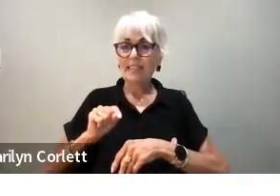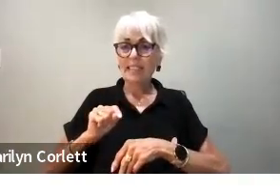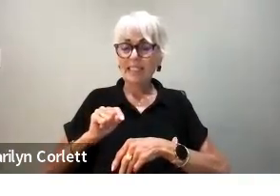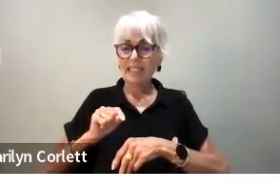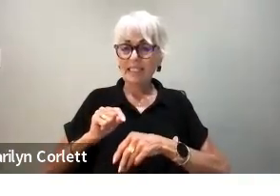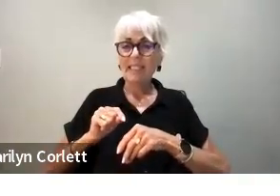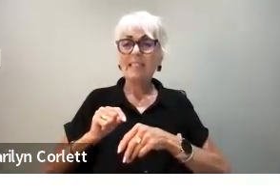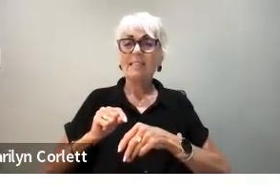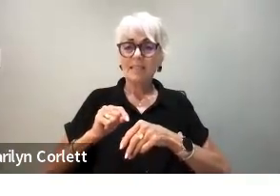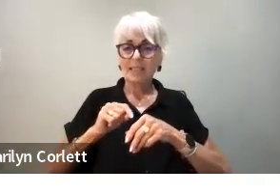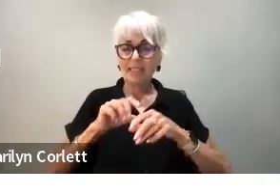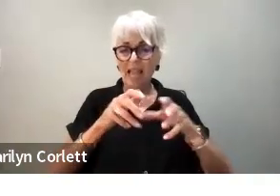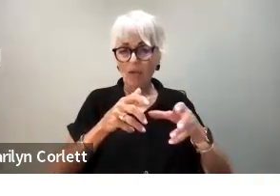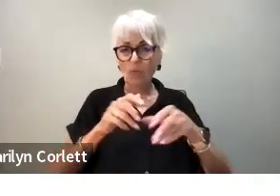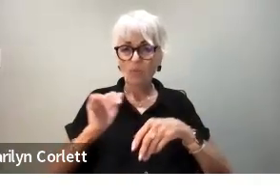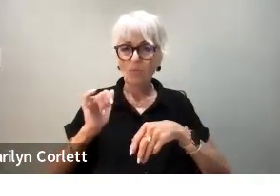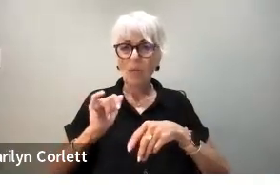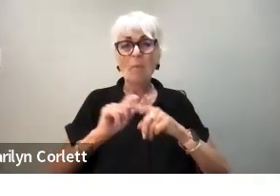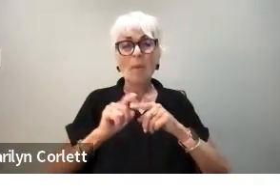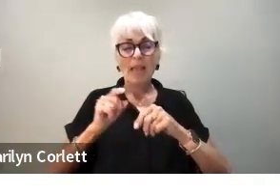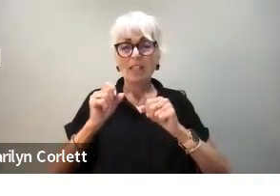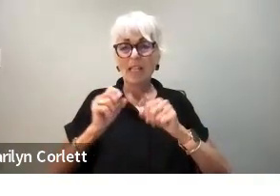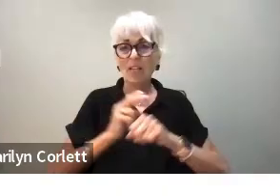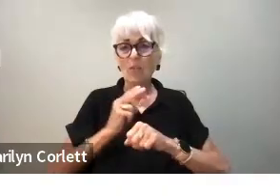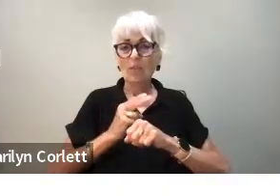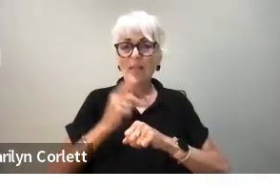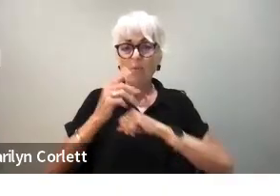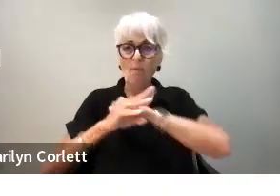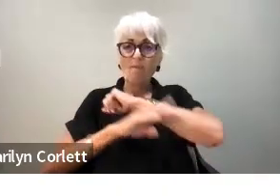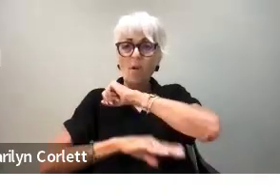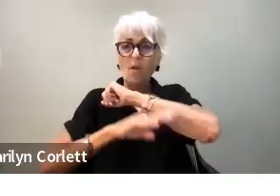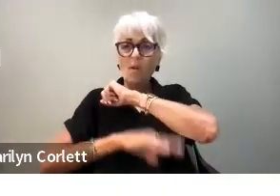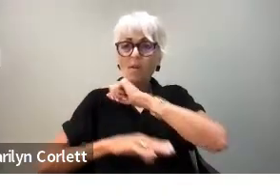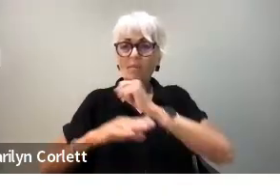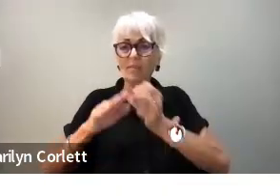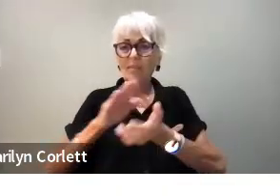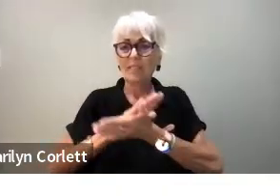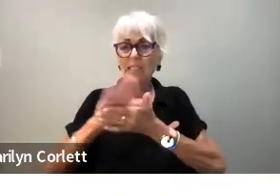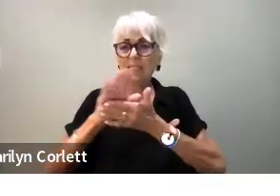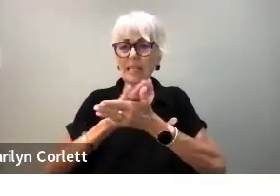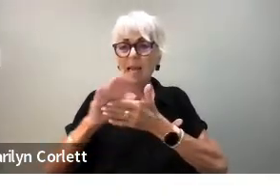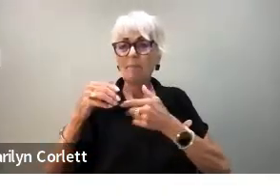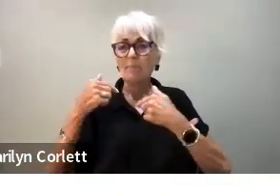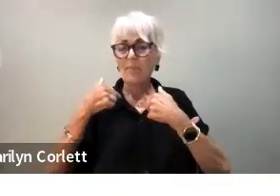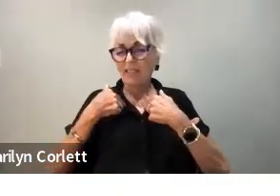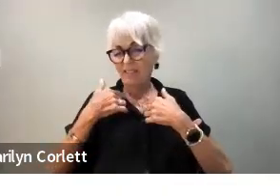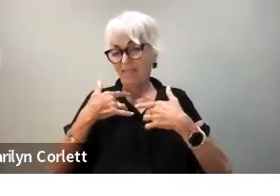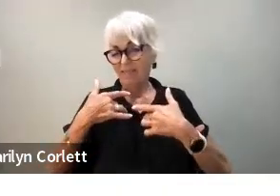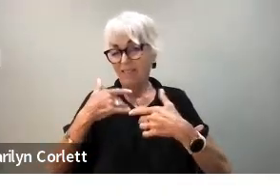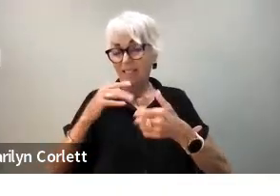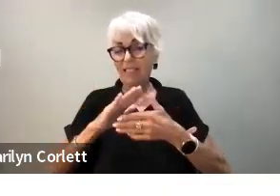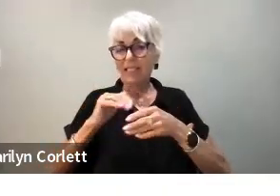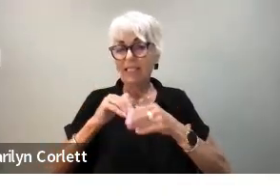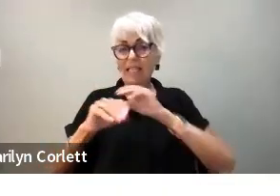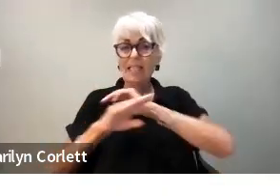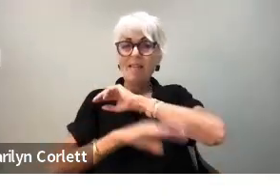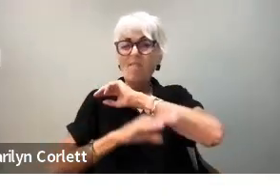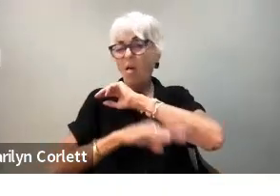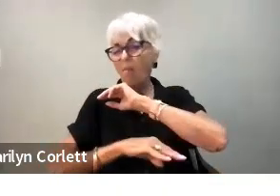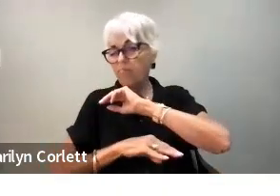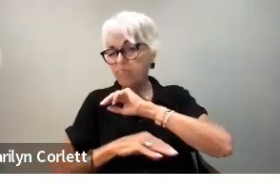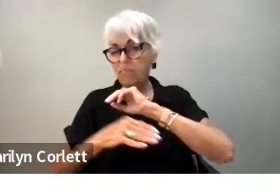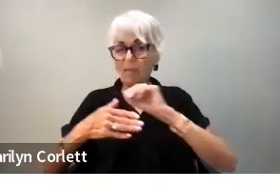as well, but this can be really useful for fall cleanup. I'm one to clean in the fall. I clean like